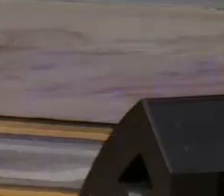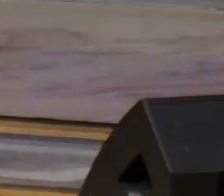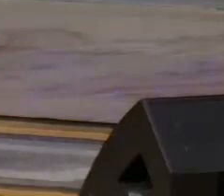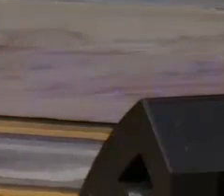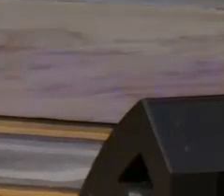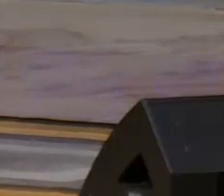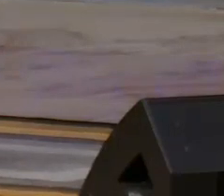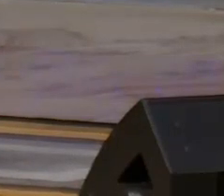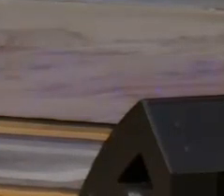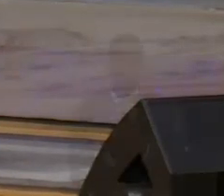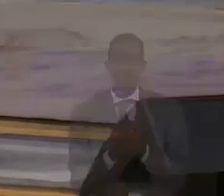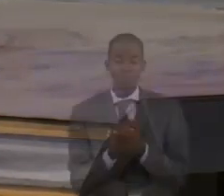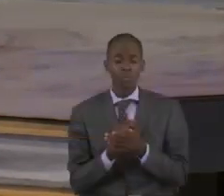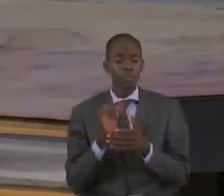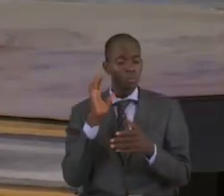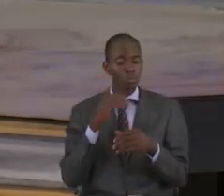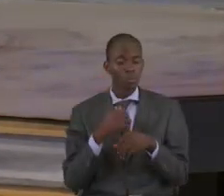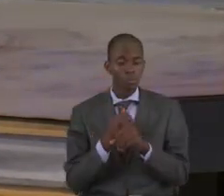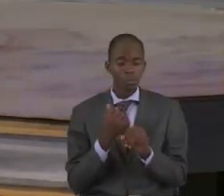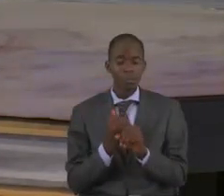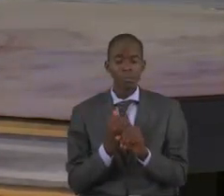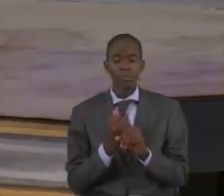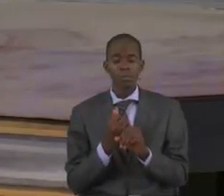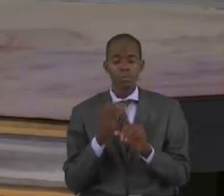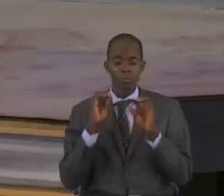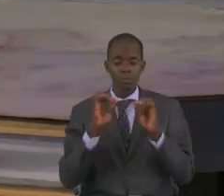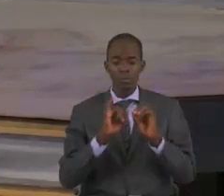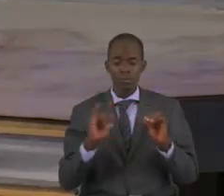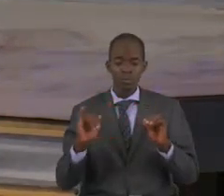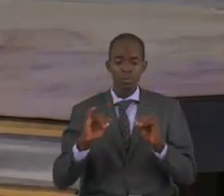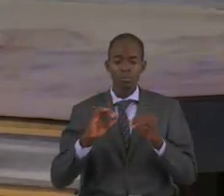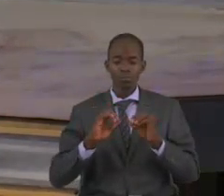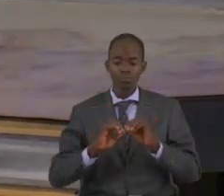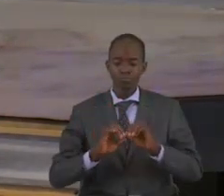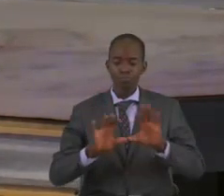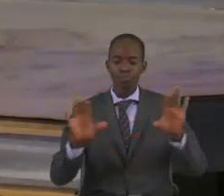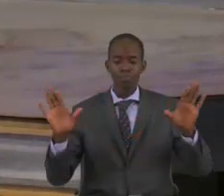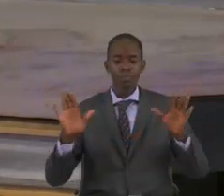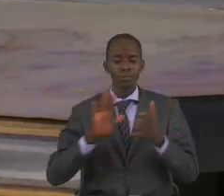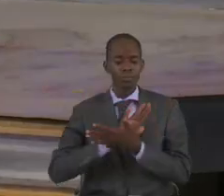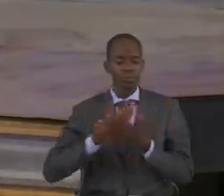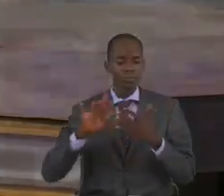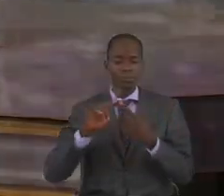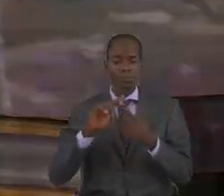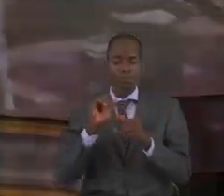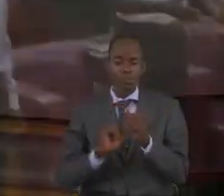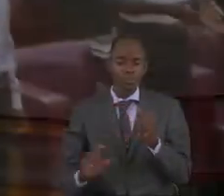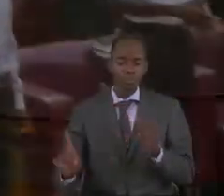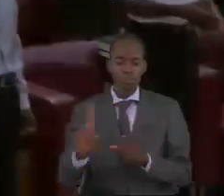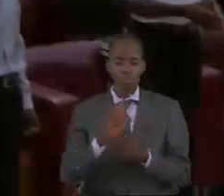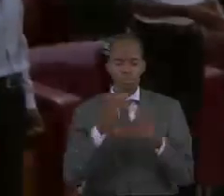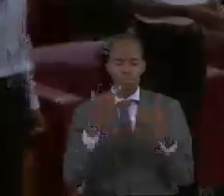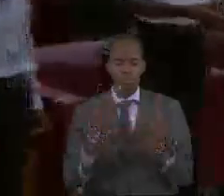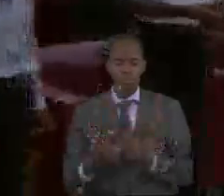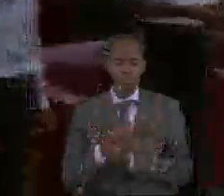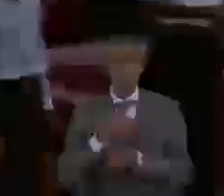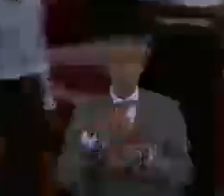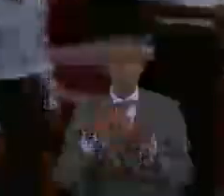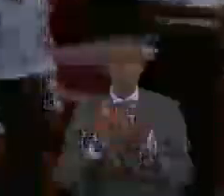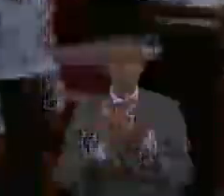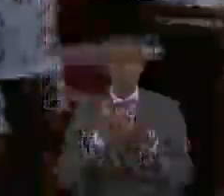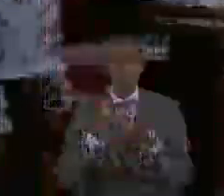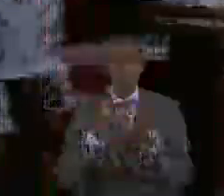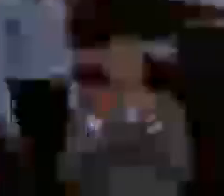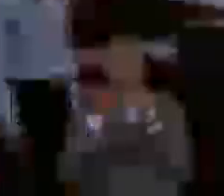revelation made plain, clear to everyone today, in Jesus' name. Bless